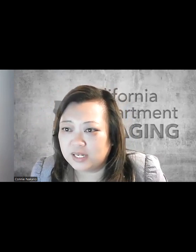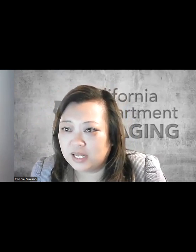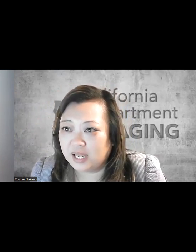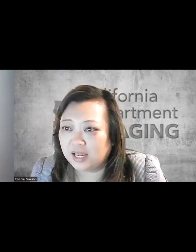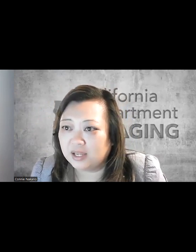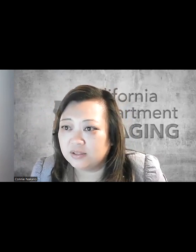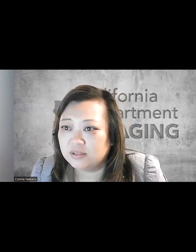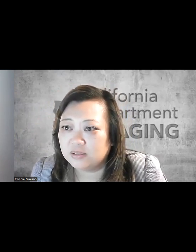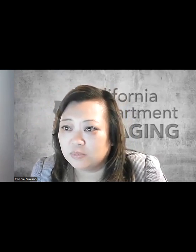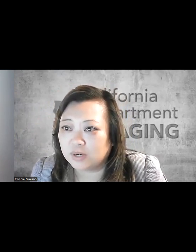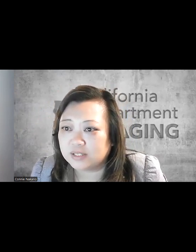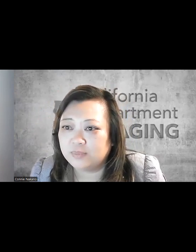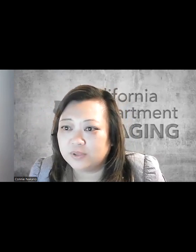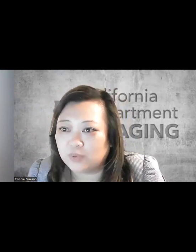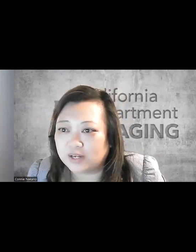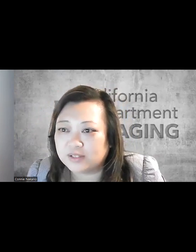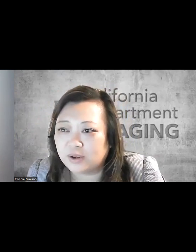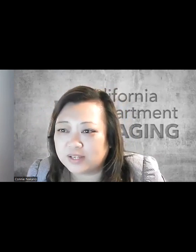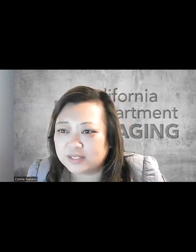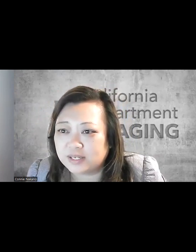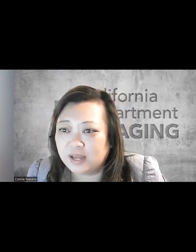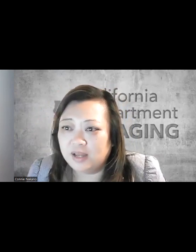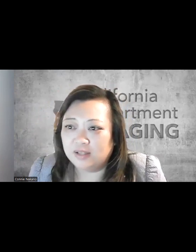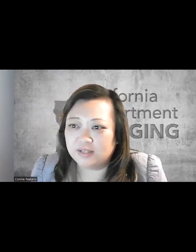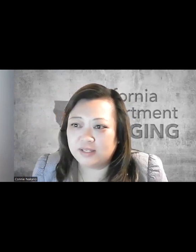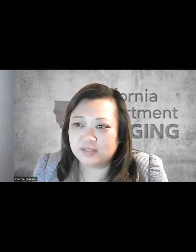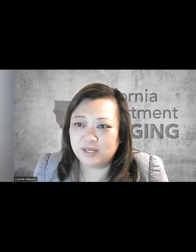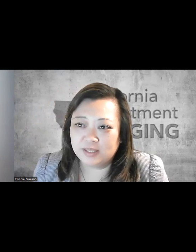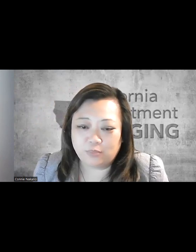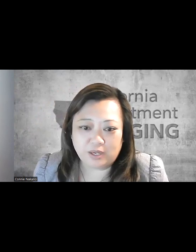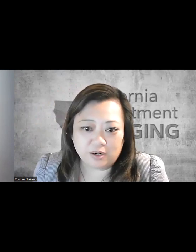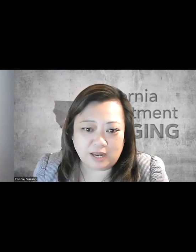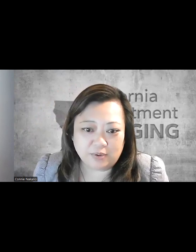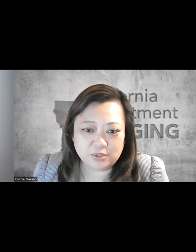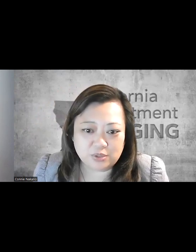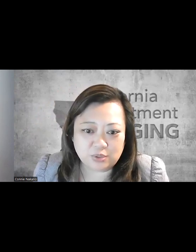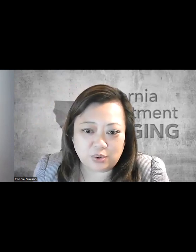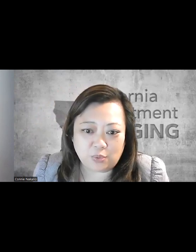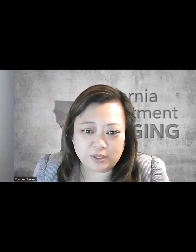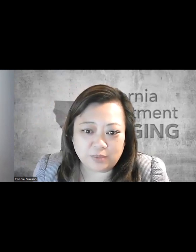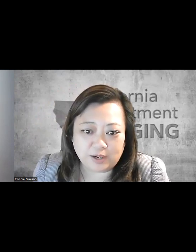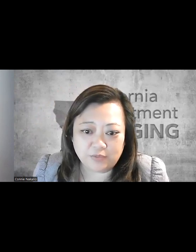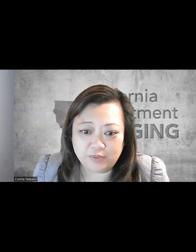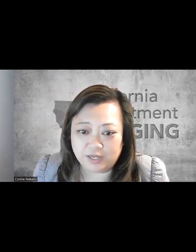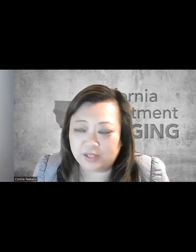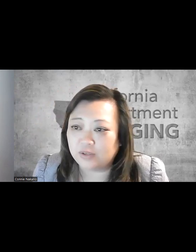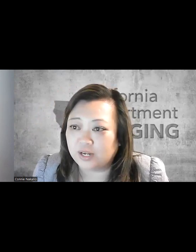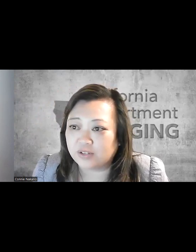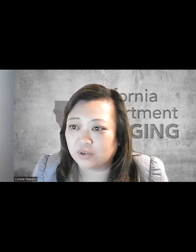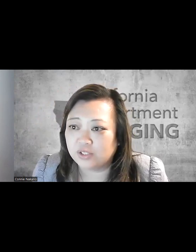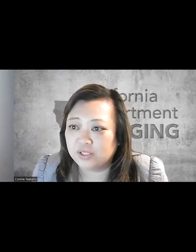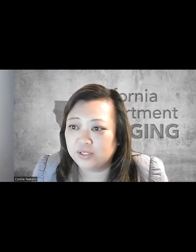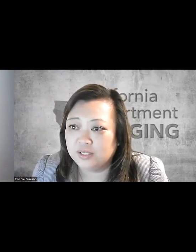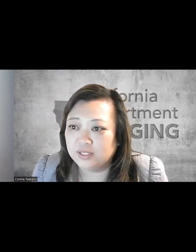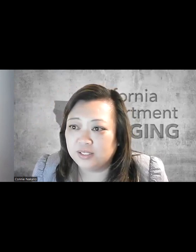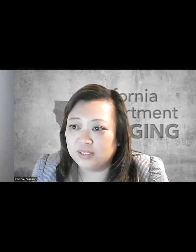don't see any hands raised. Oh, there's one. So I see Leslie Smith. We are now going to open your microphone and you can ask